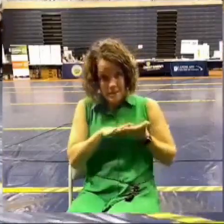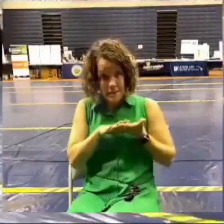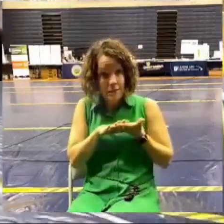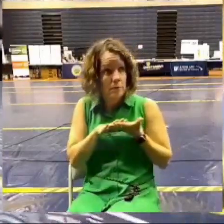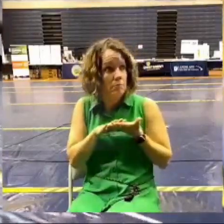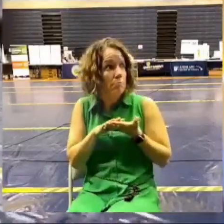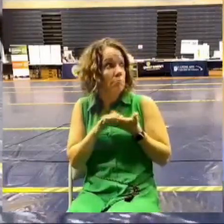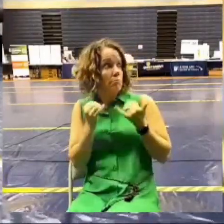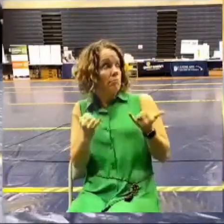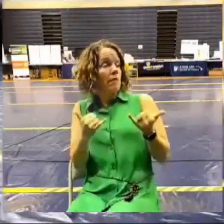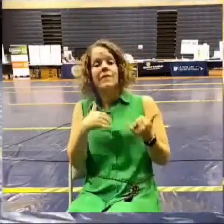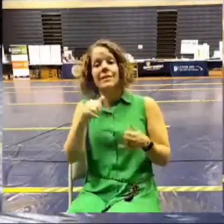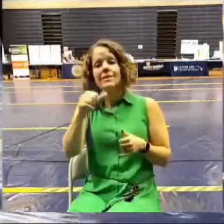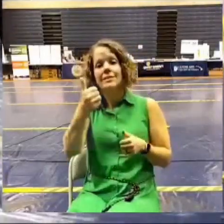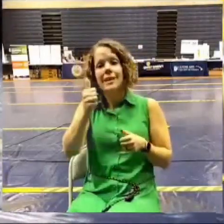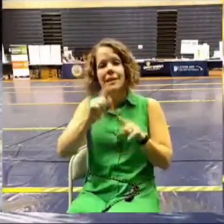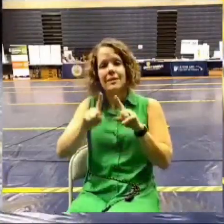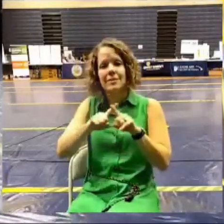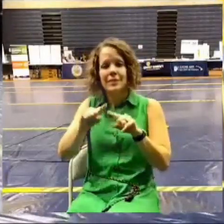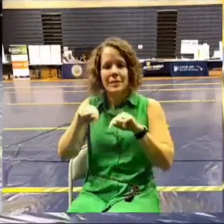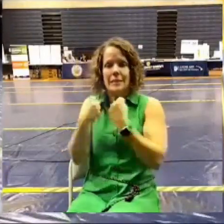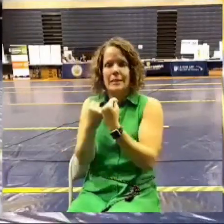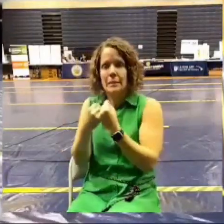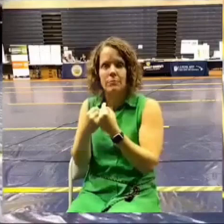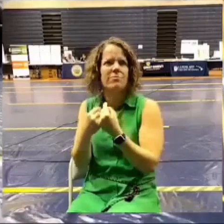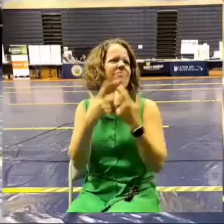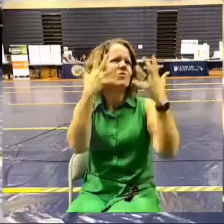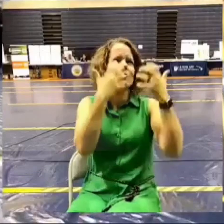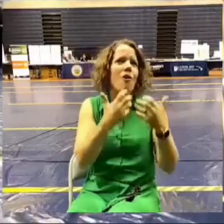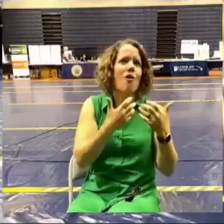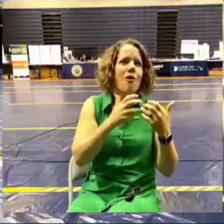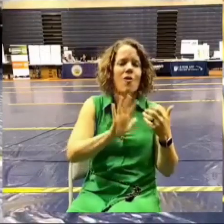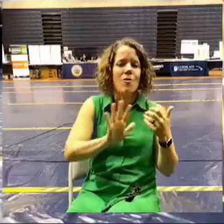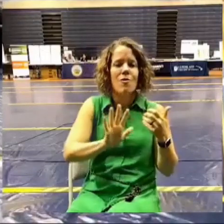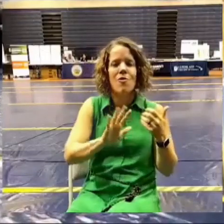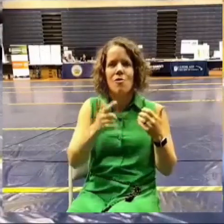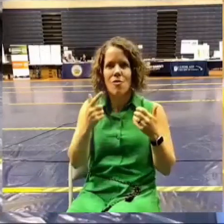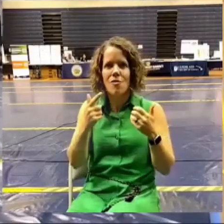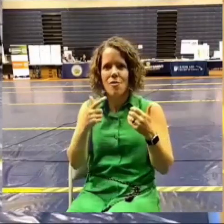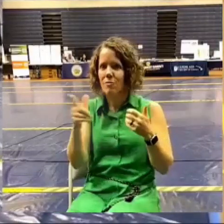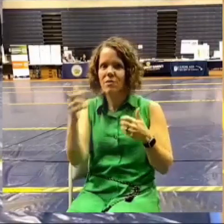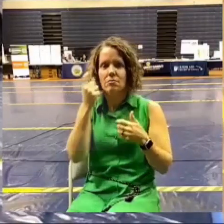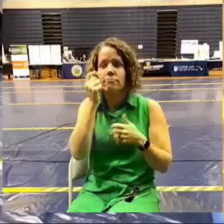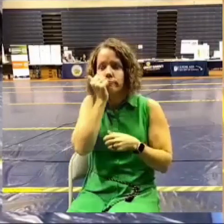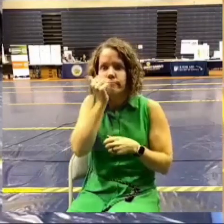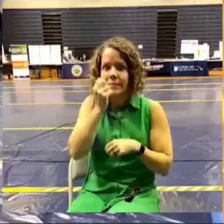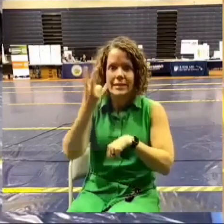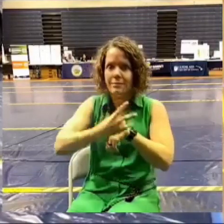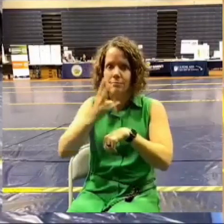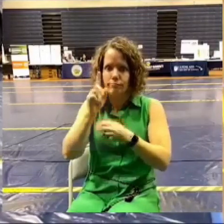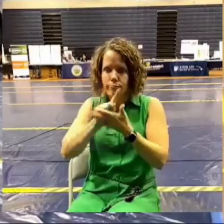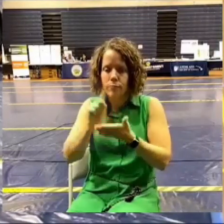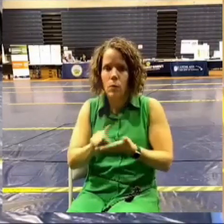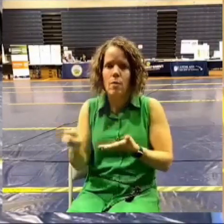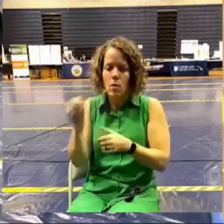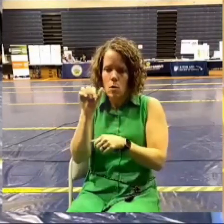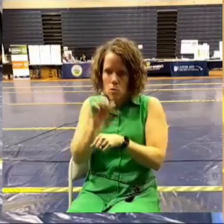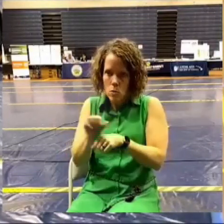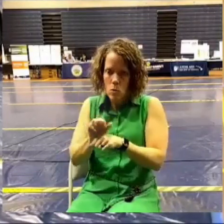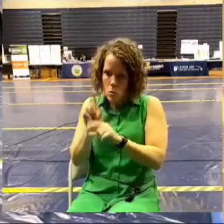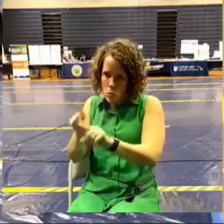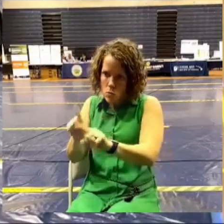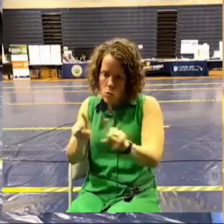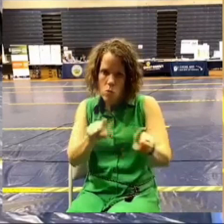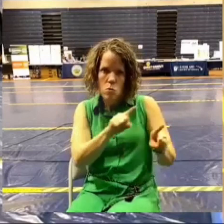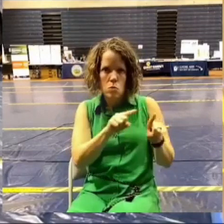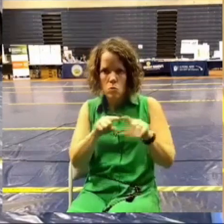right now. Well, it's dark outside, so they're working every single day to get that off of those properties